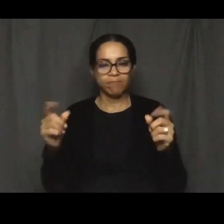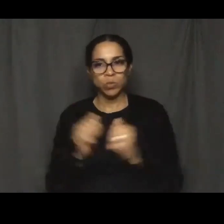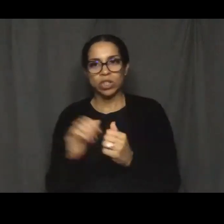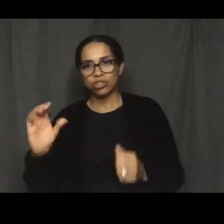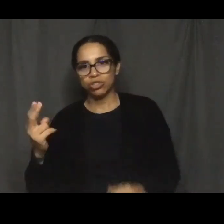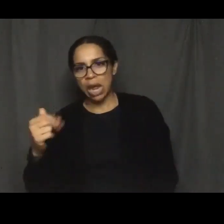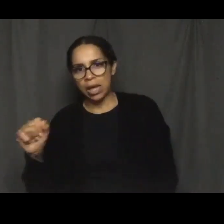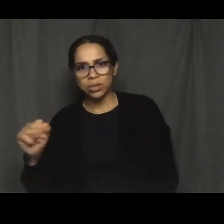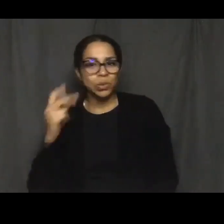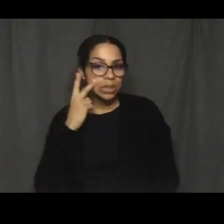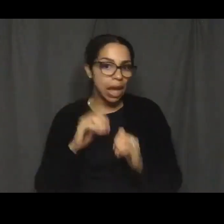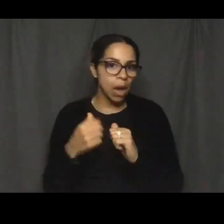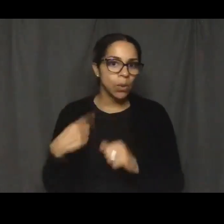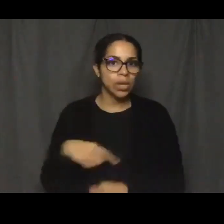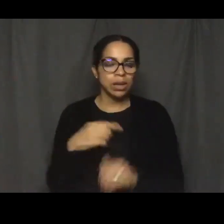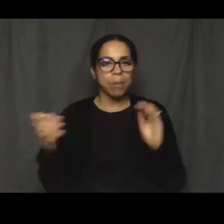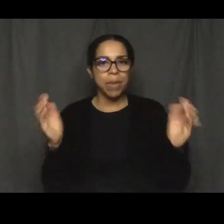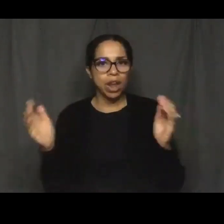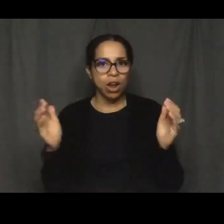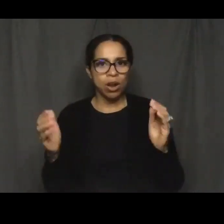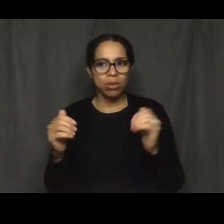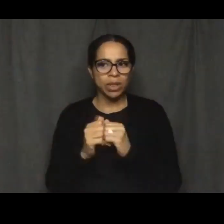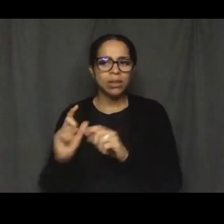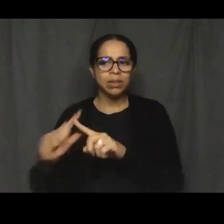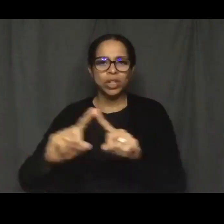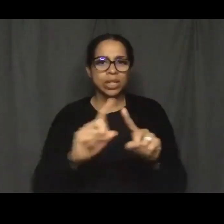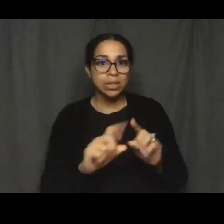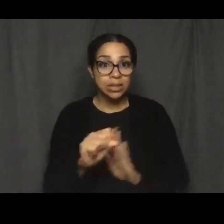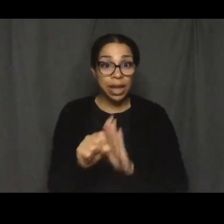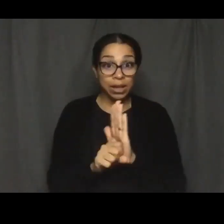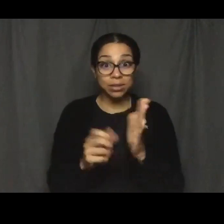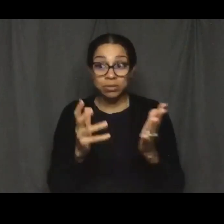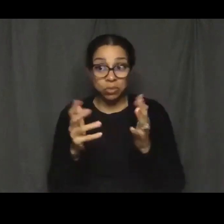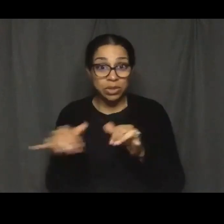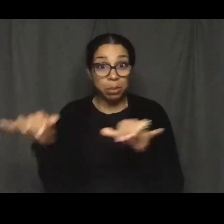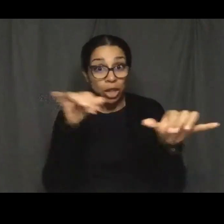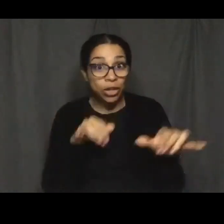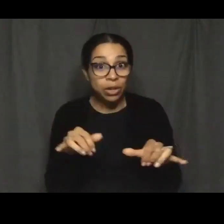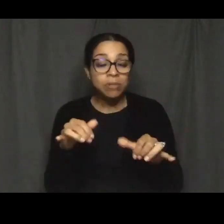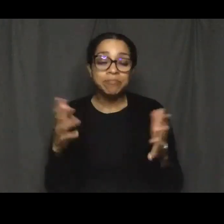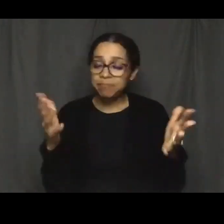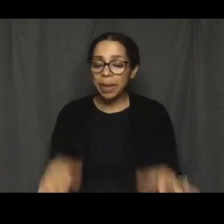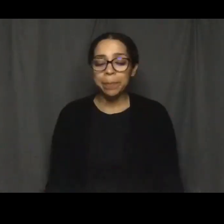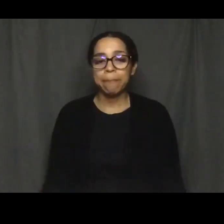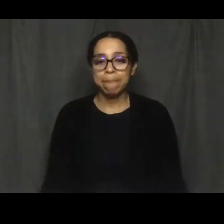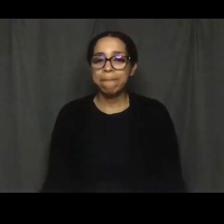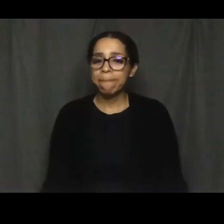how we compare to different states or if it's a very similar story. Yeah.